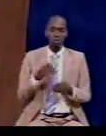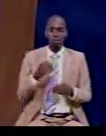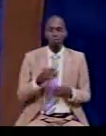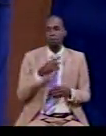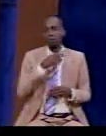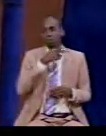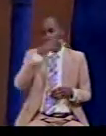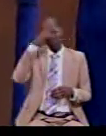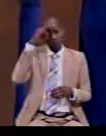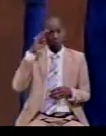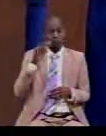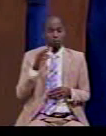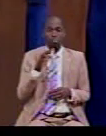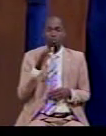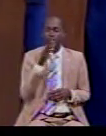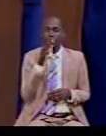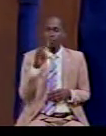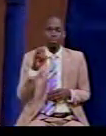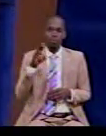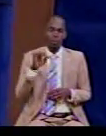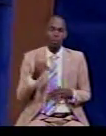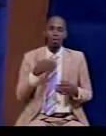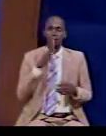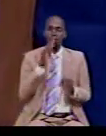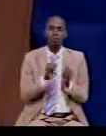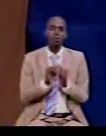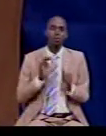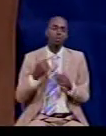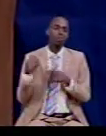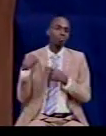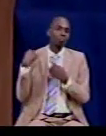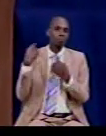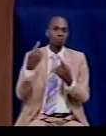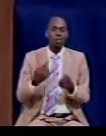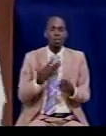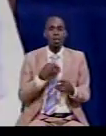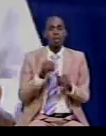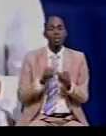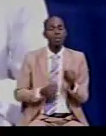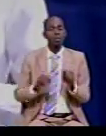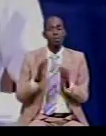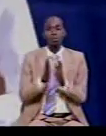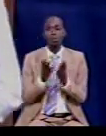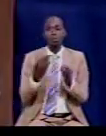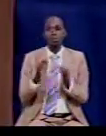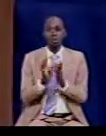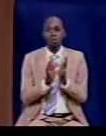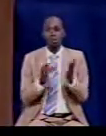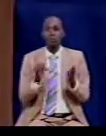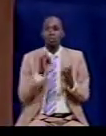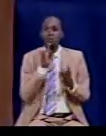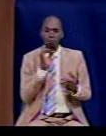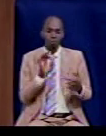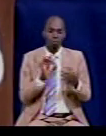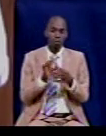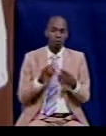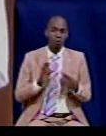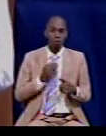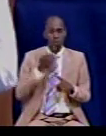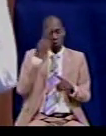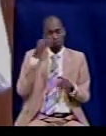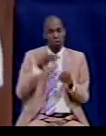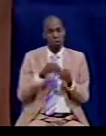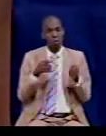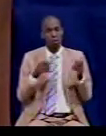every book of the Bible, he's presented uniquely to us. Because in the book of Genesis, Jesus is seen as the seed of the woman. In Exodus, he's the